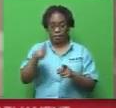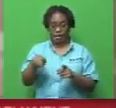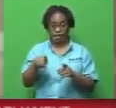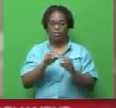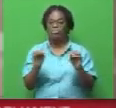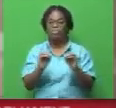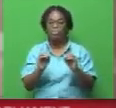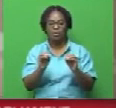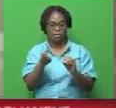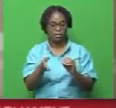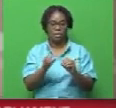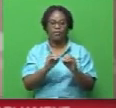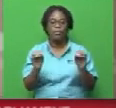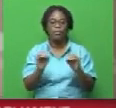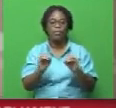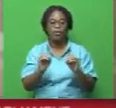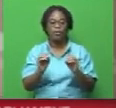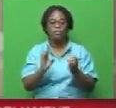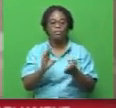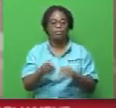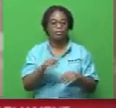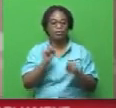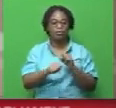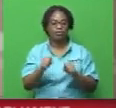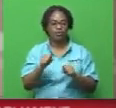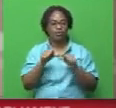external attorneys and enrich them?